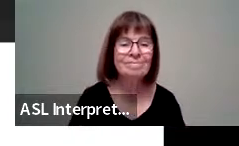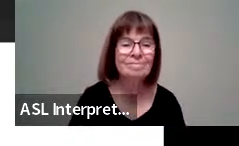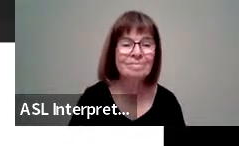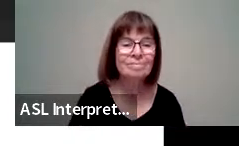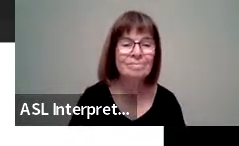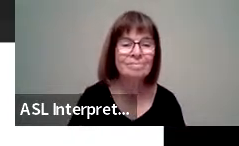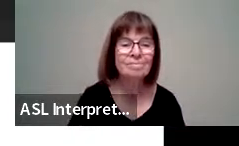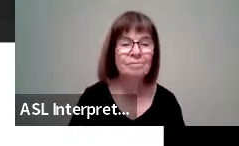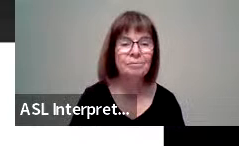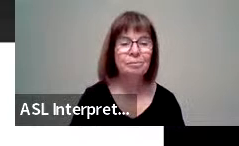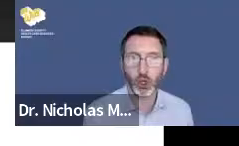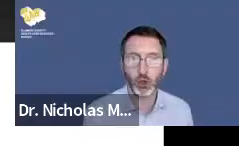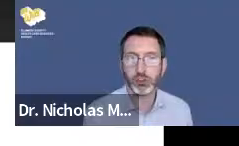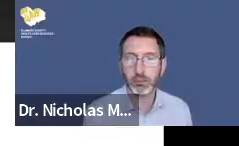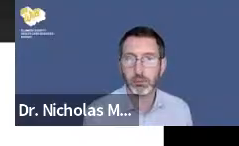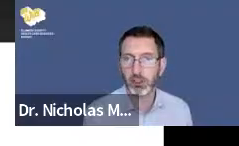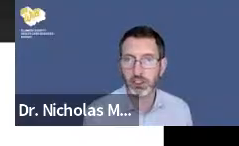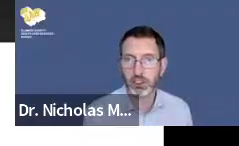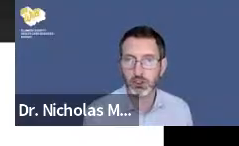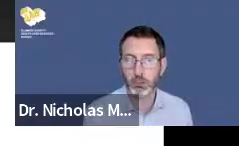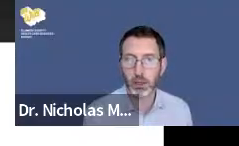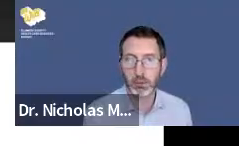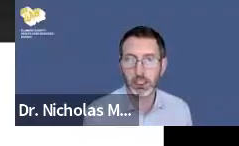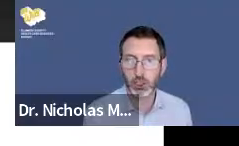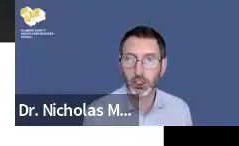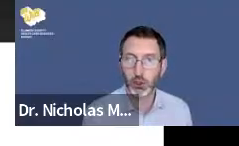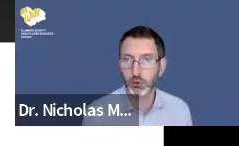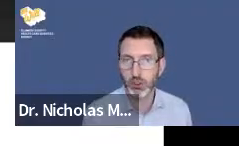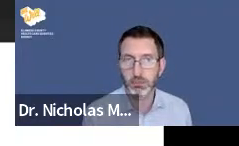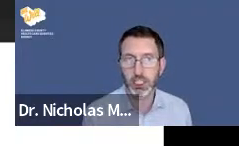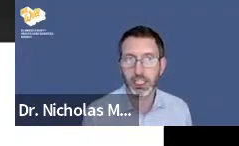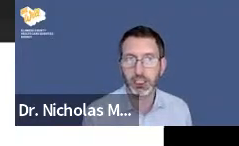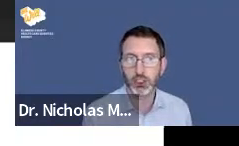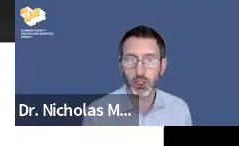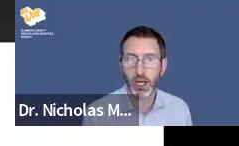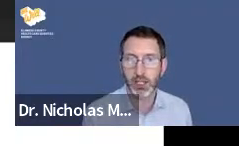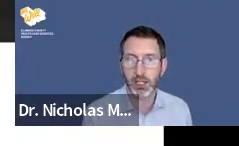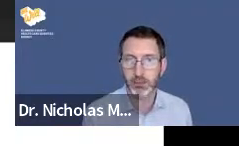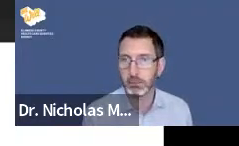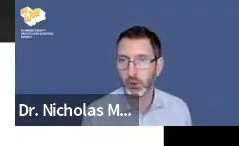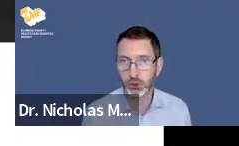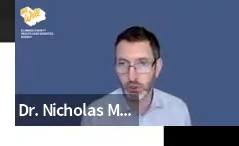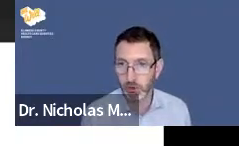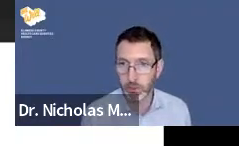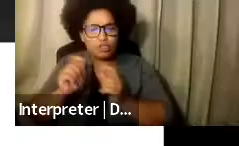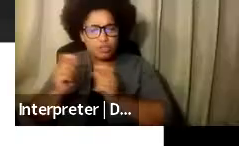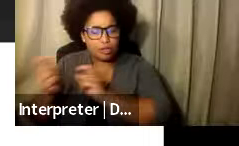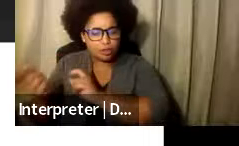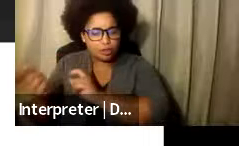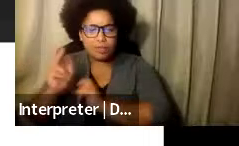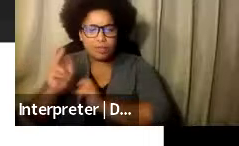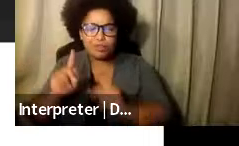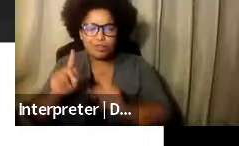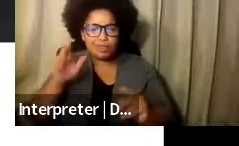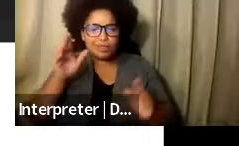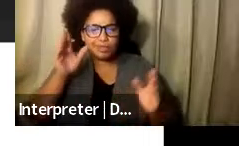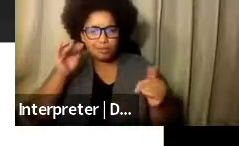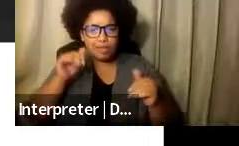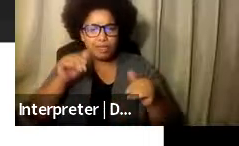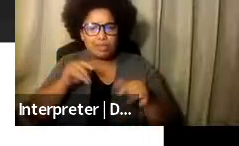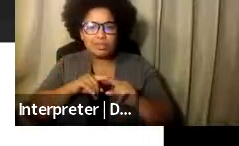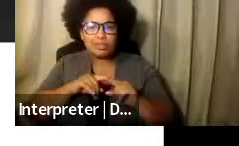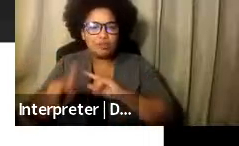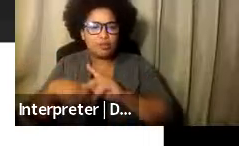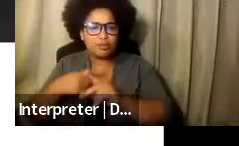eventually all of the remaining COVID policies are probably going to go through some change. So I think people should expect continued rollback at